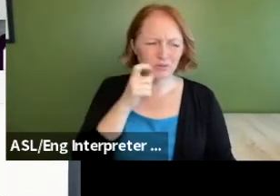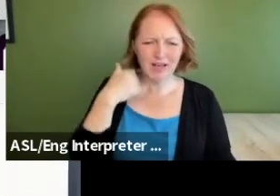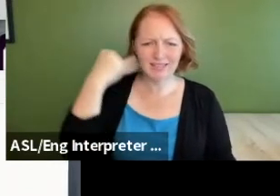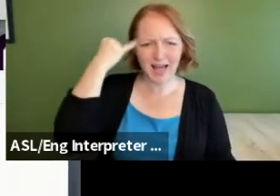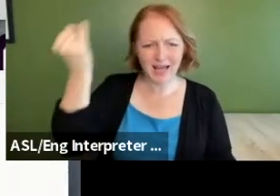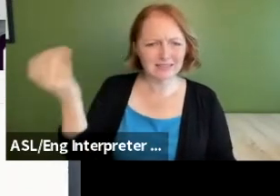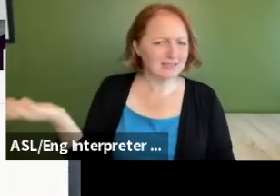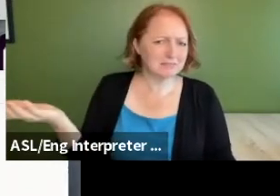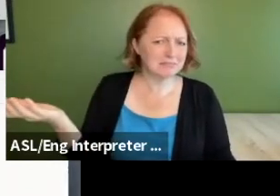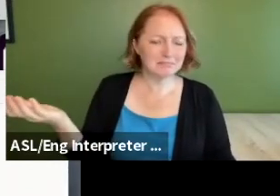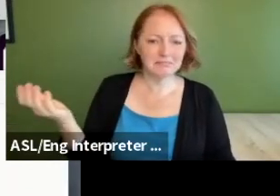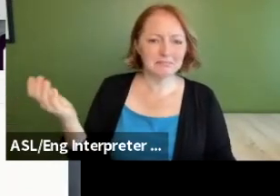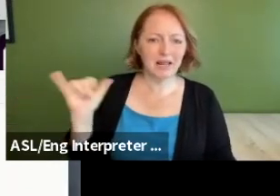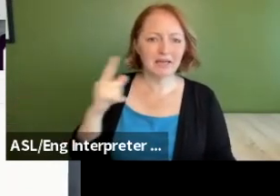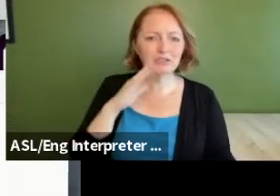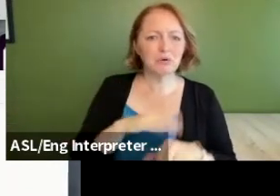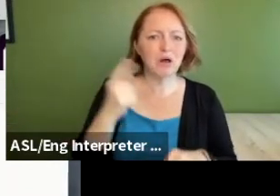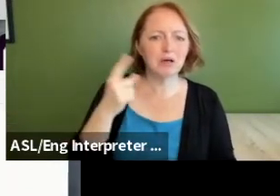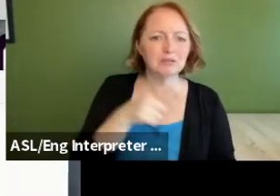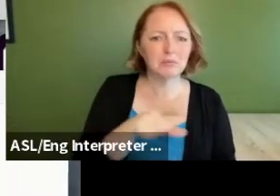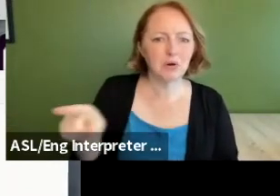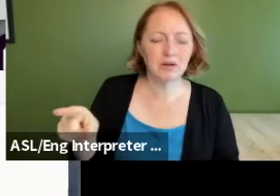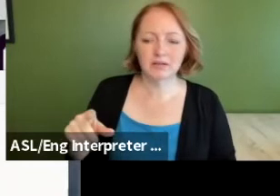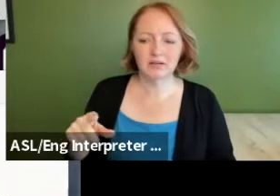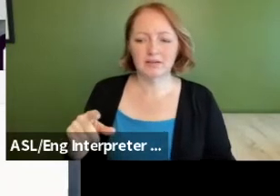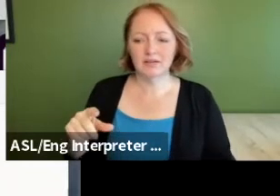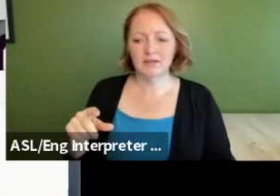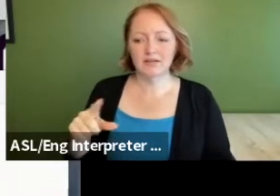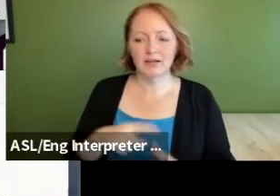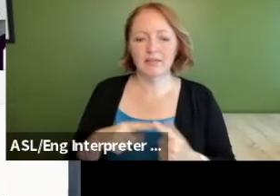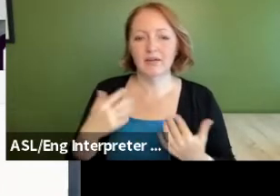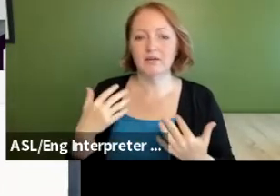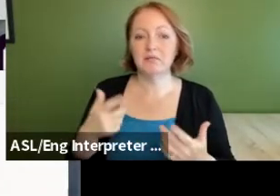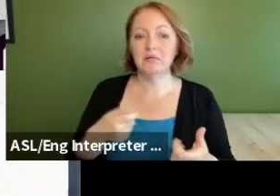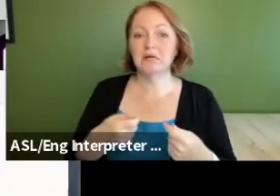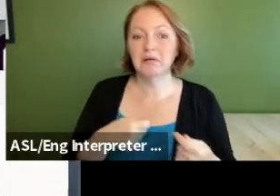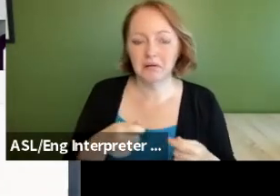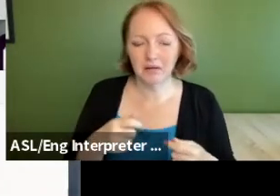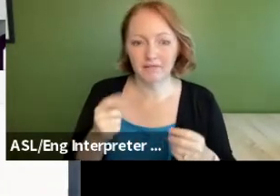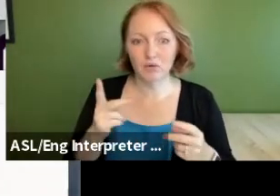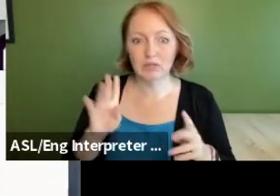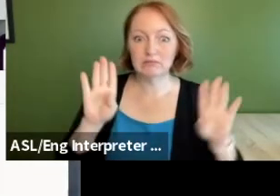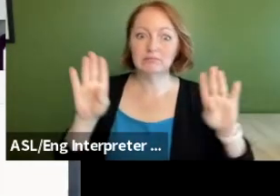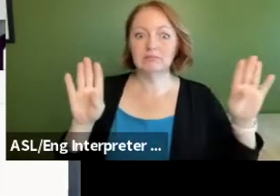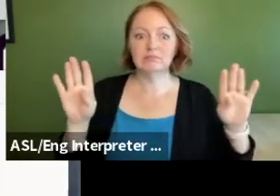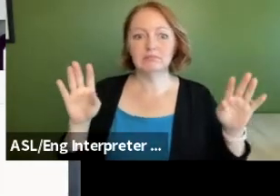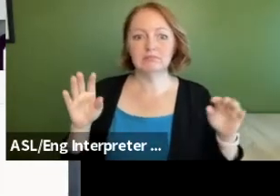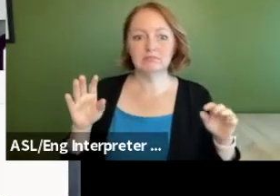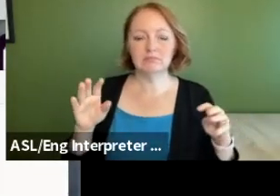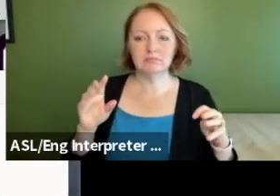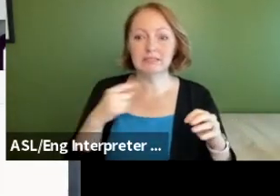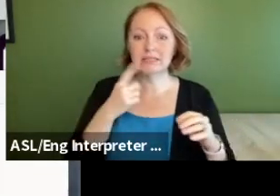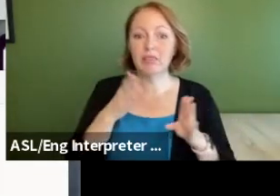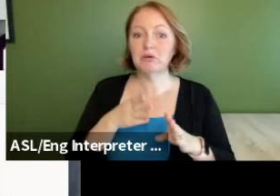idea, like as if she's gonna call on someone, and wait, like really drawing that out. So like a bunch of kids are raising their hand, then like tell the person next to